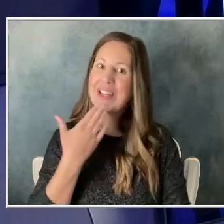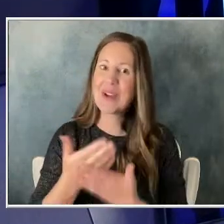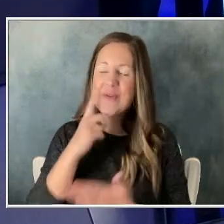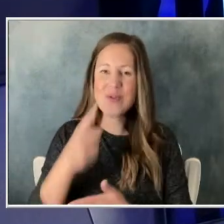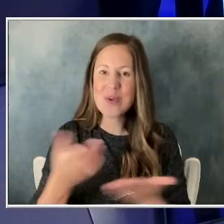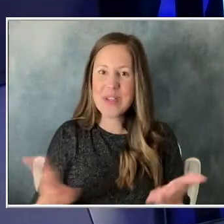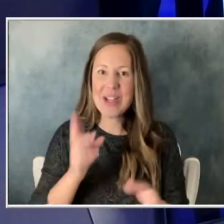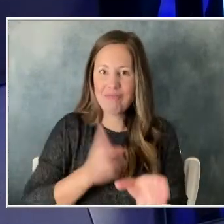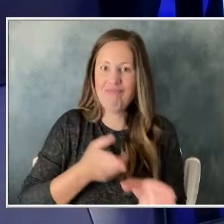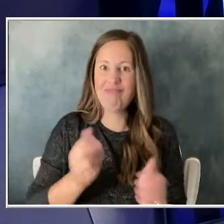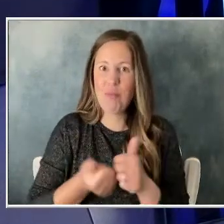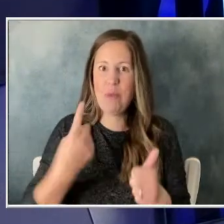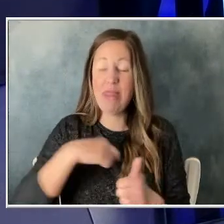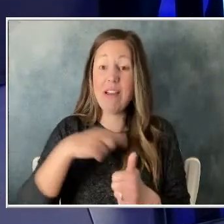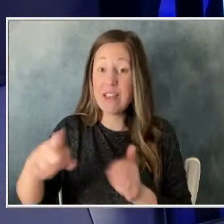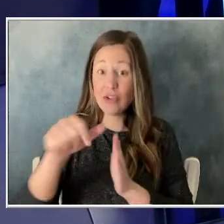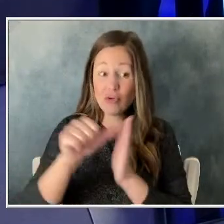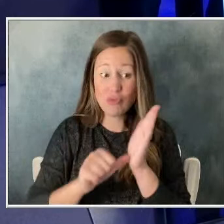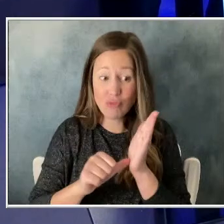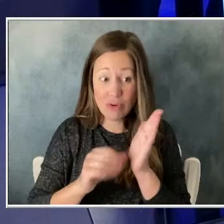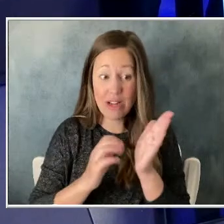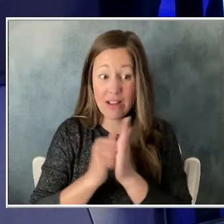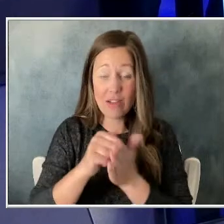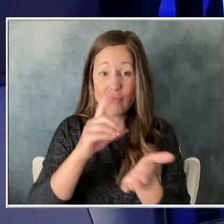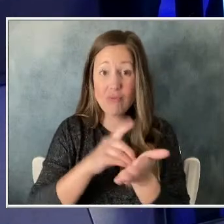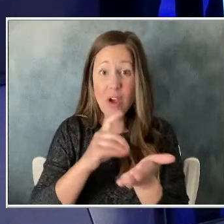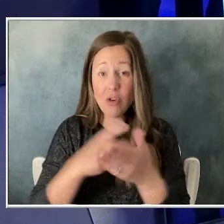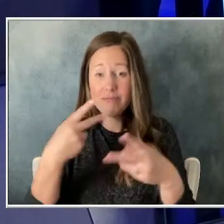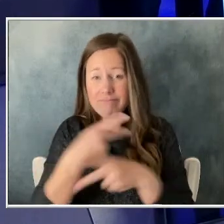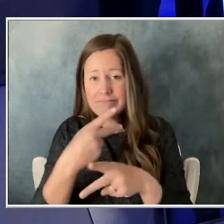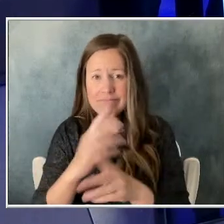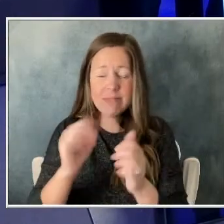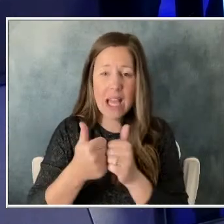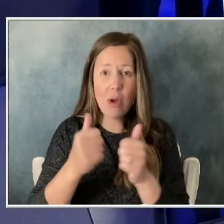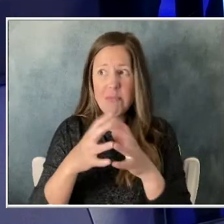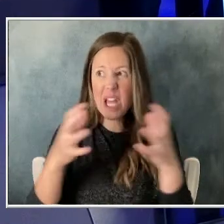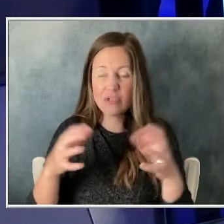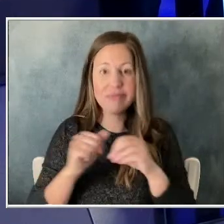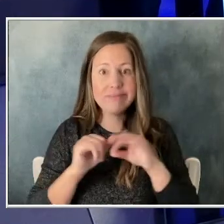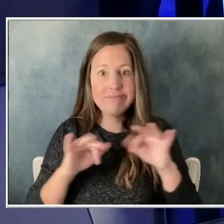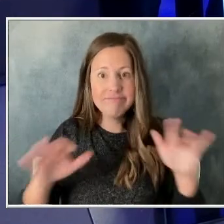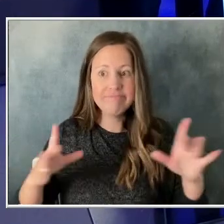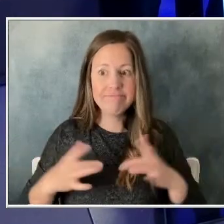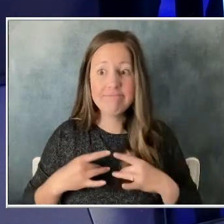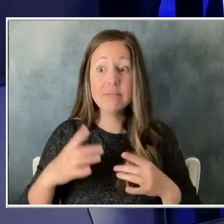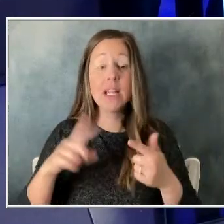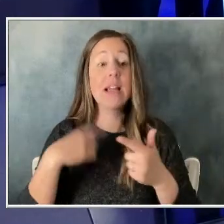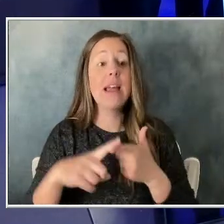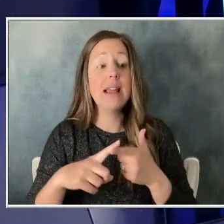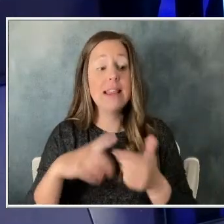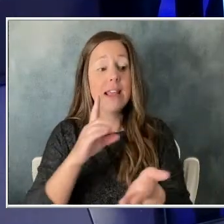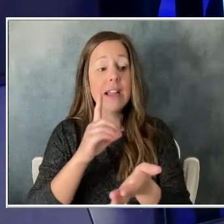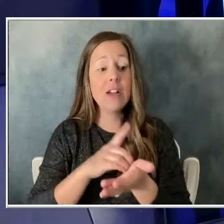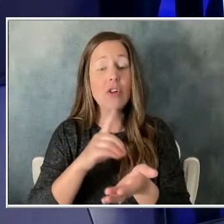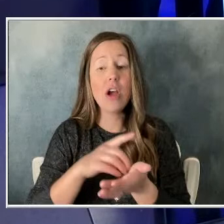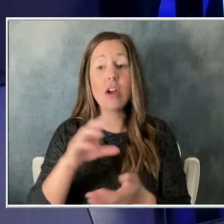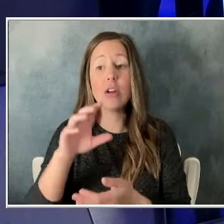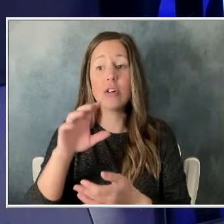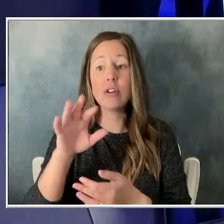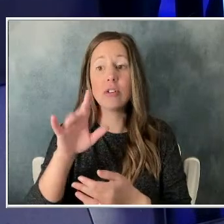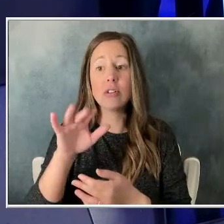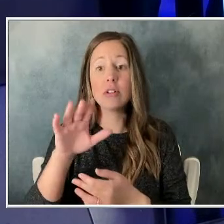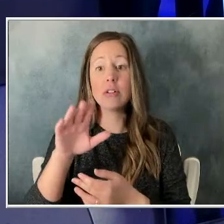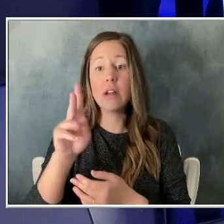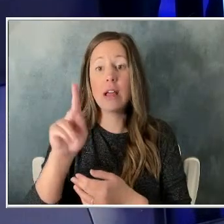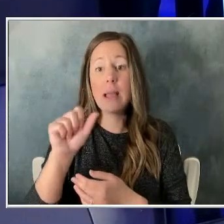who discovered how far Anna's cancer had actually spread. And then you are the one who performed the operation that has gotten her to where she is today. So